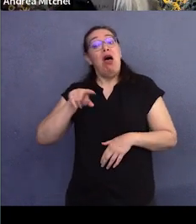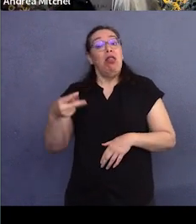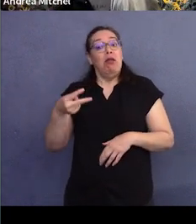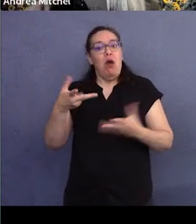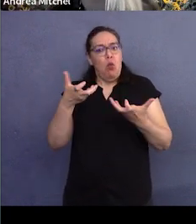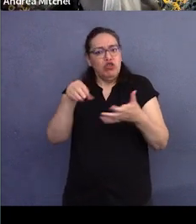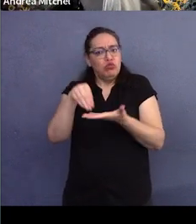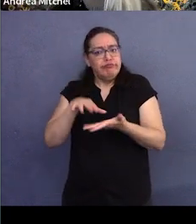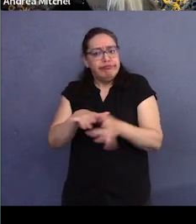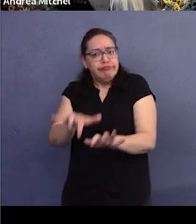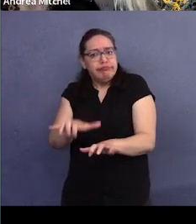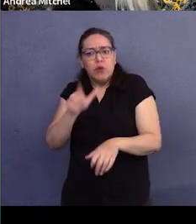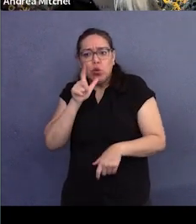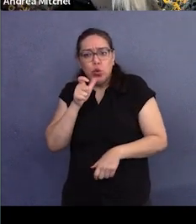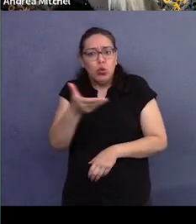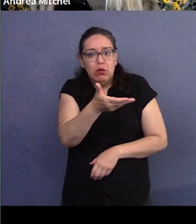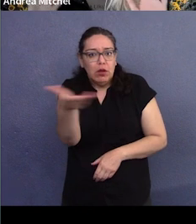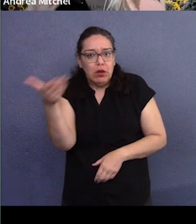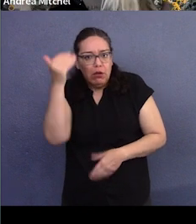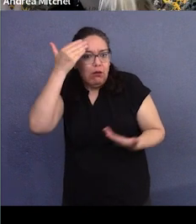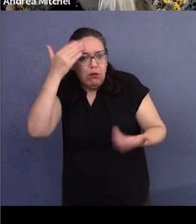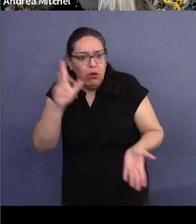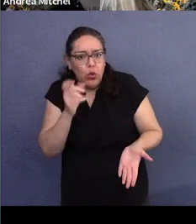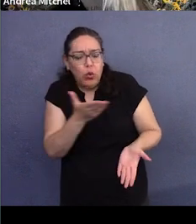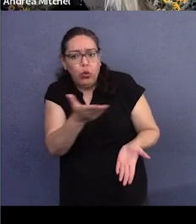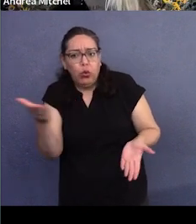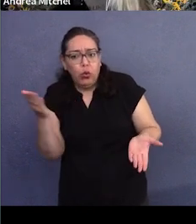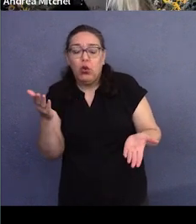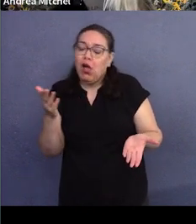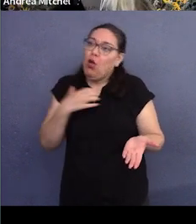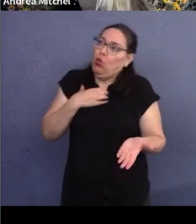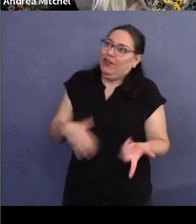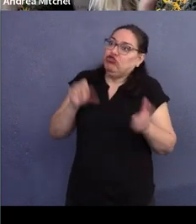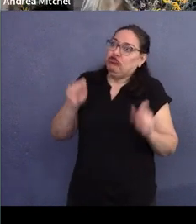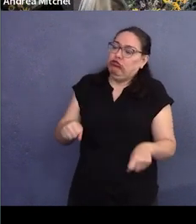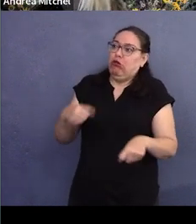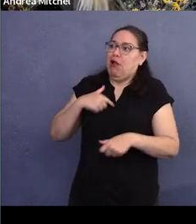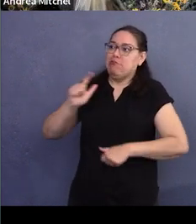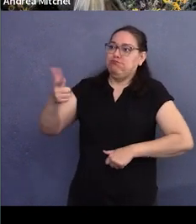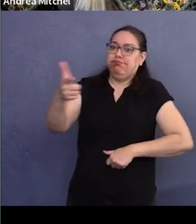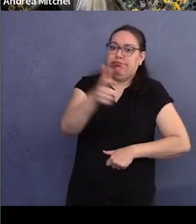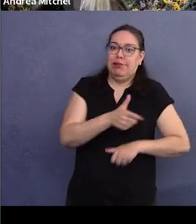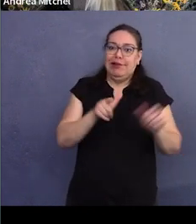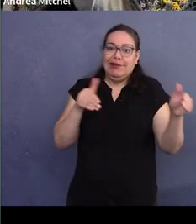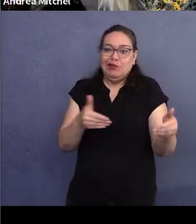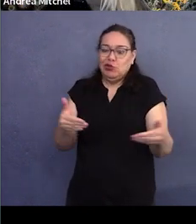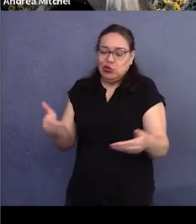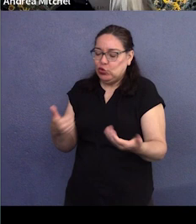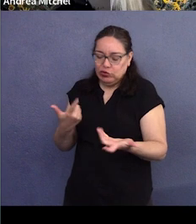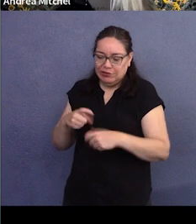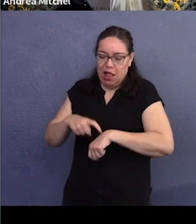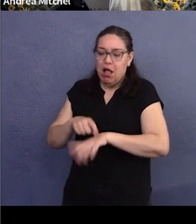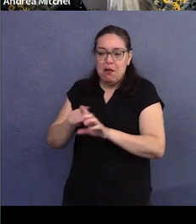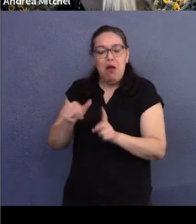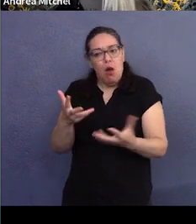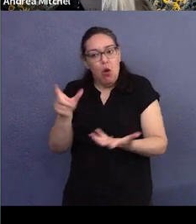and I'd like to know who you are. So if you could put in the chat, and I'd love to go around and have everybody introduce themselves. But what I'd like to do, though, is get